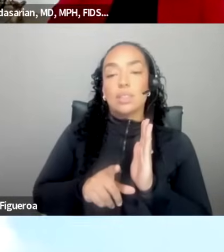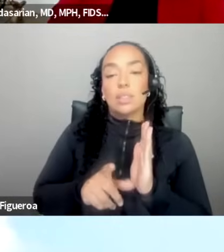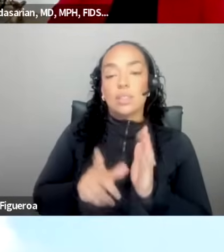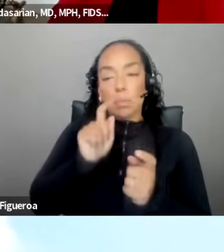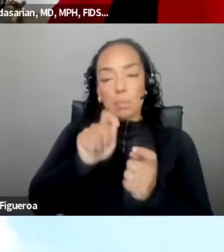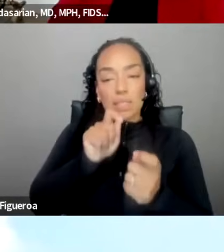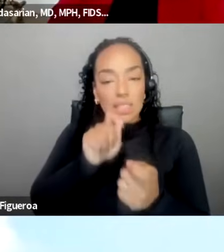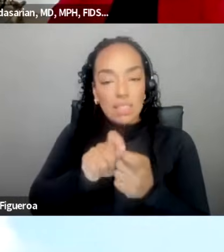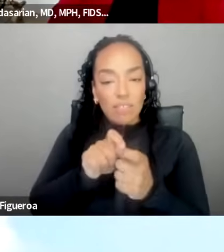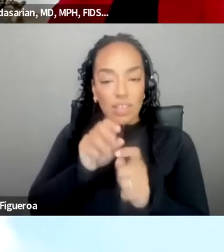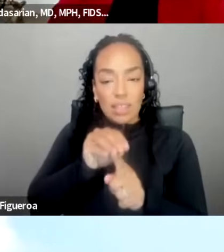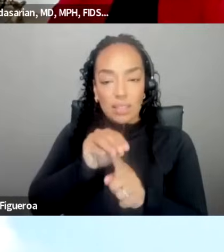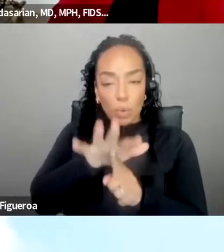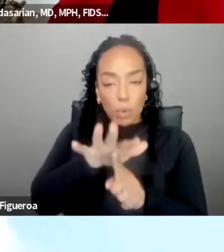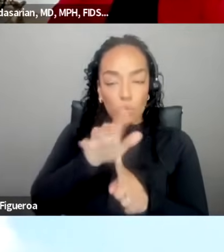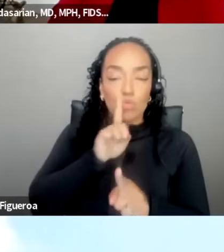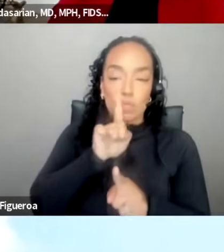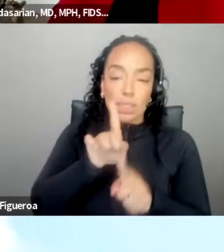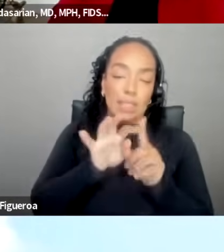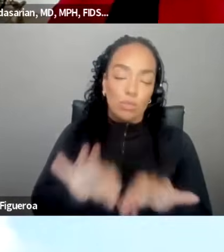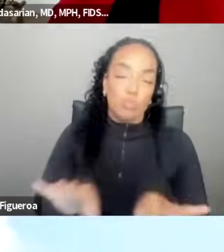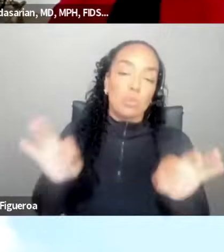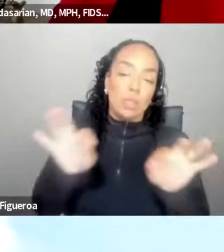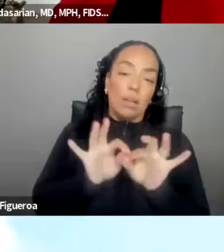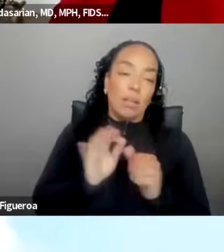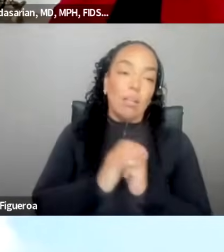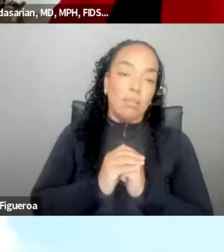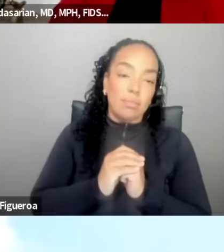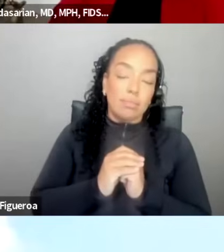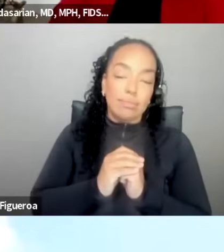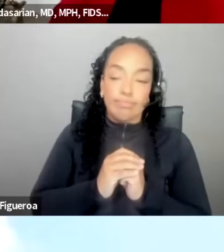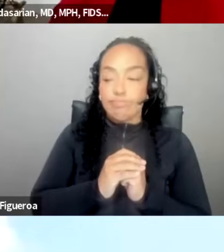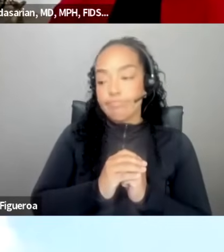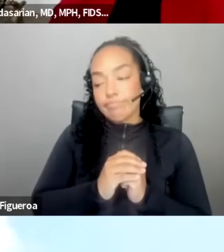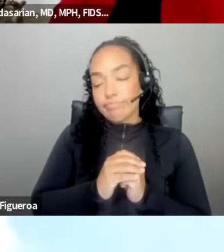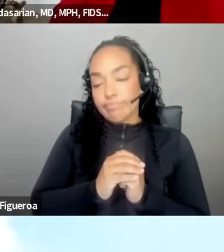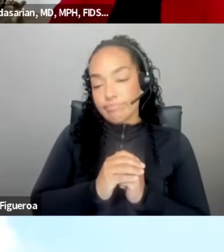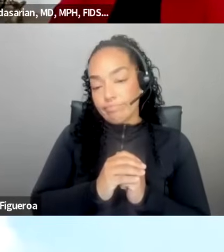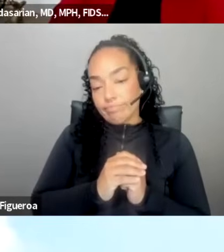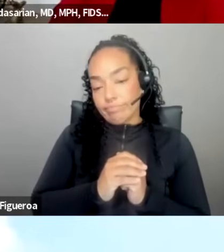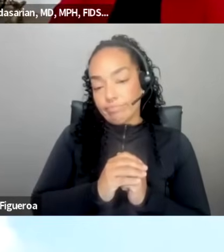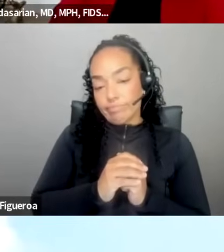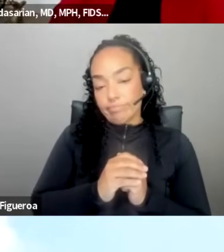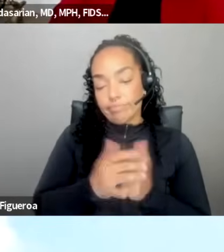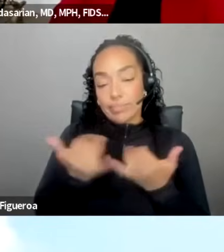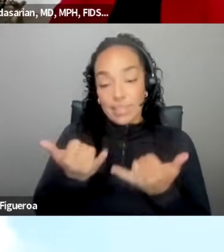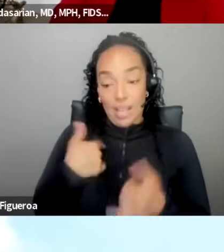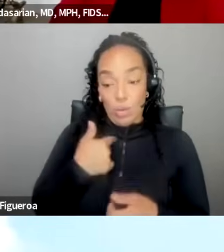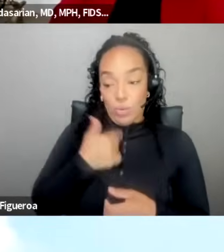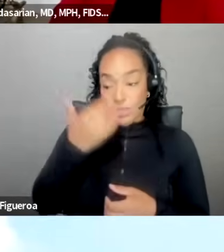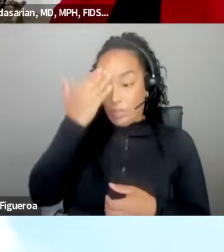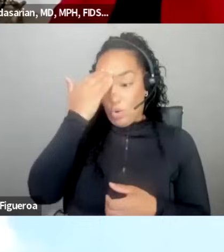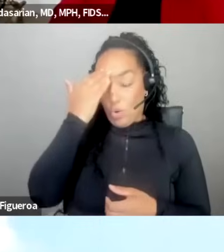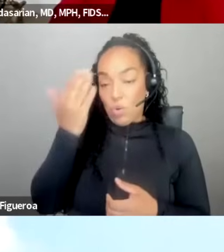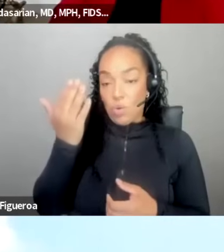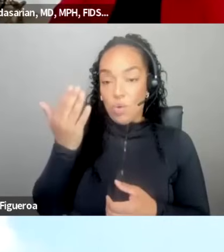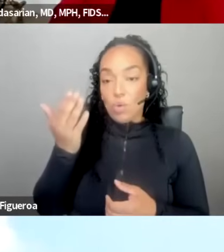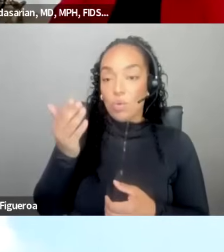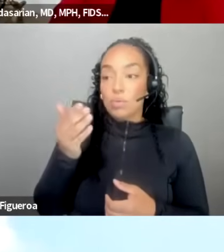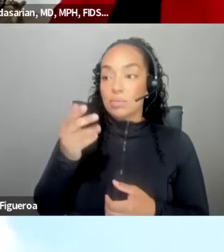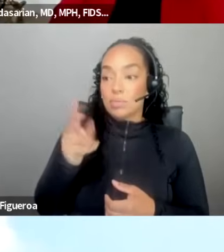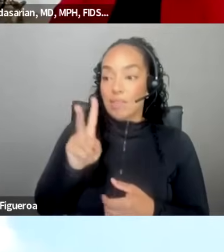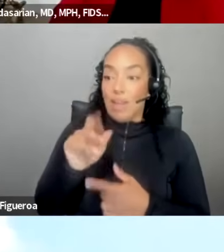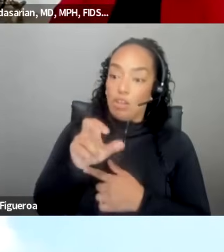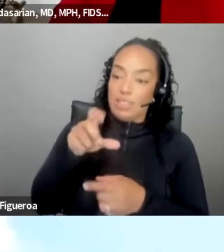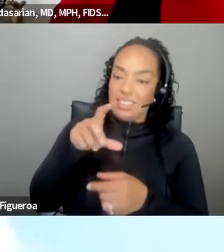exposures is really critical. I think right now, we know the virus is in high loads in milk, but